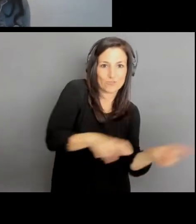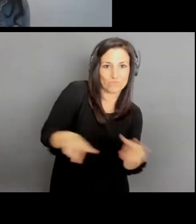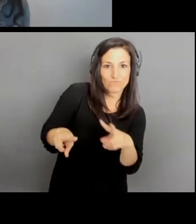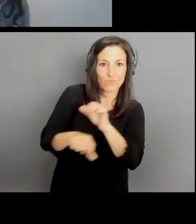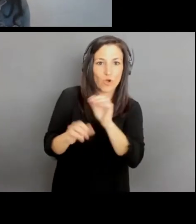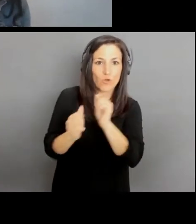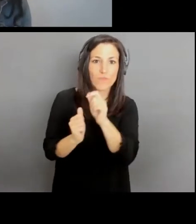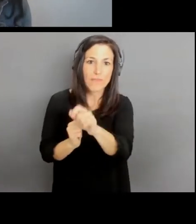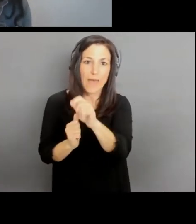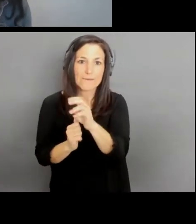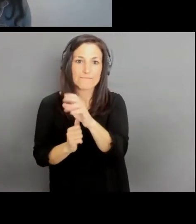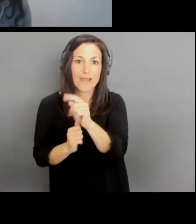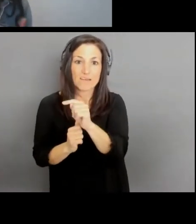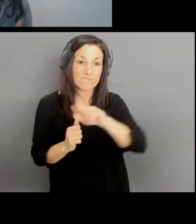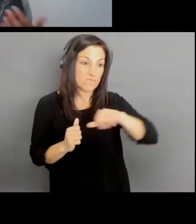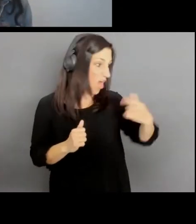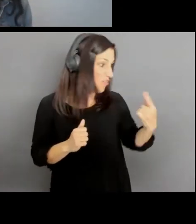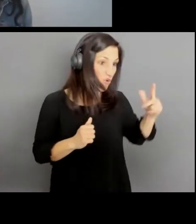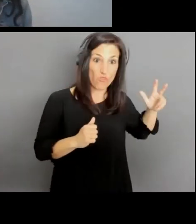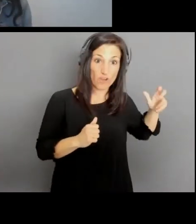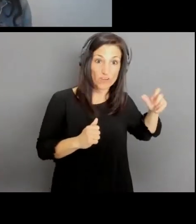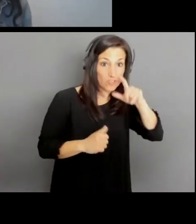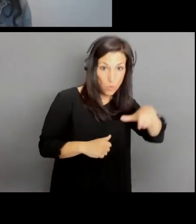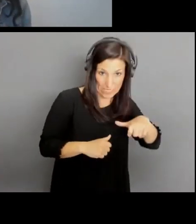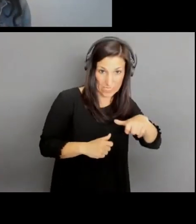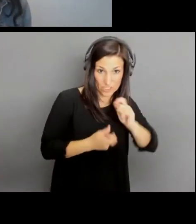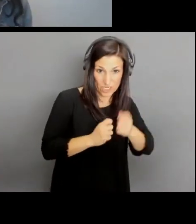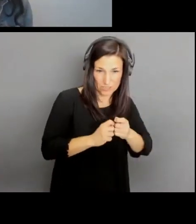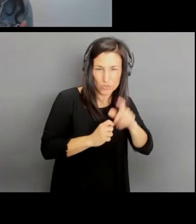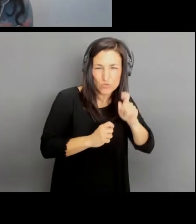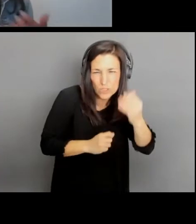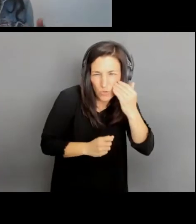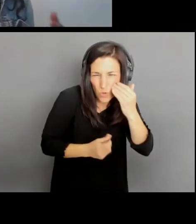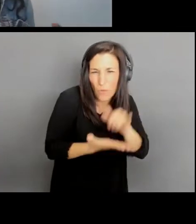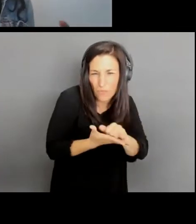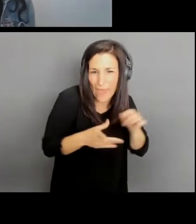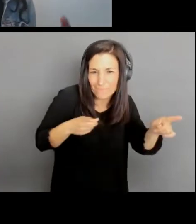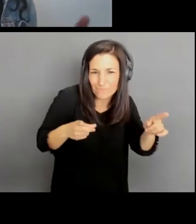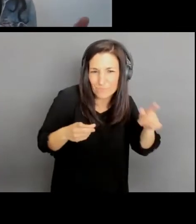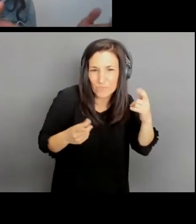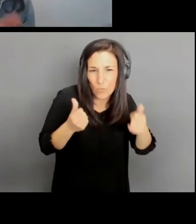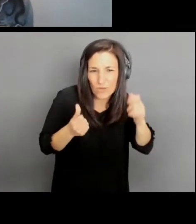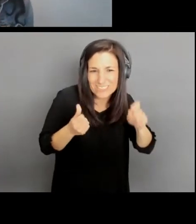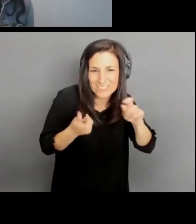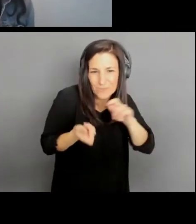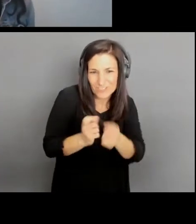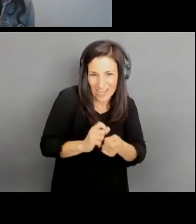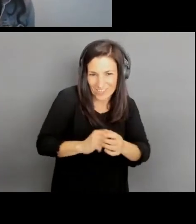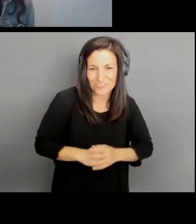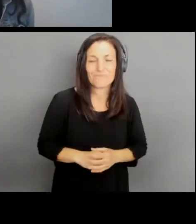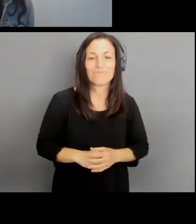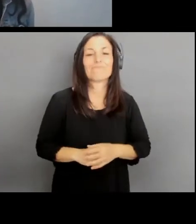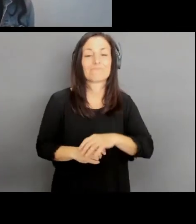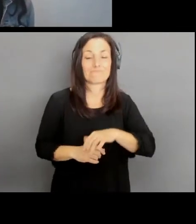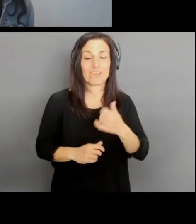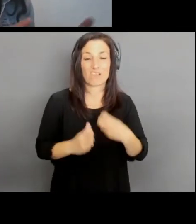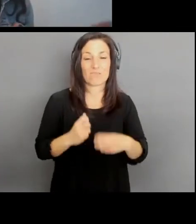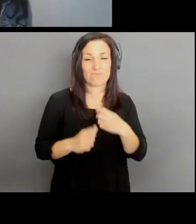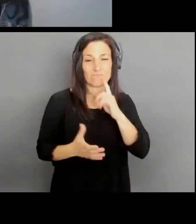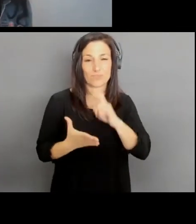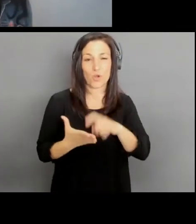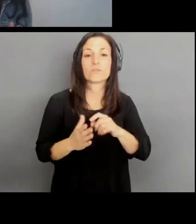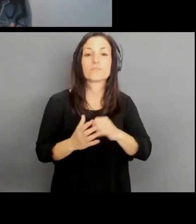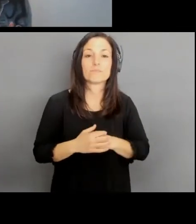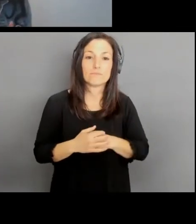need any changes. So that's another issue that we see. Then when you think about, okay, even if customers understand that,